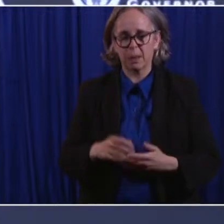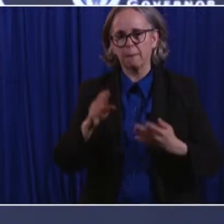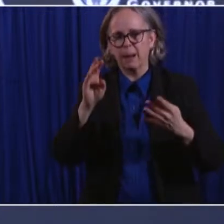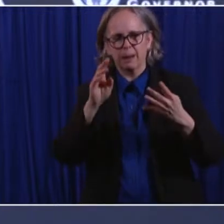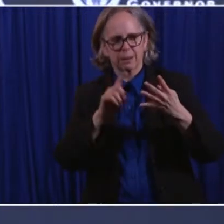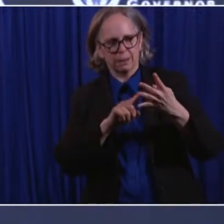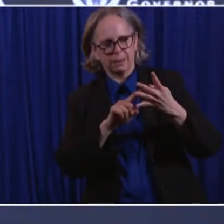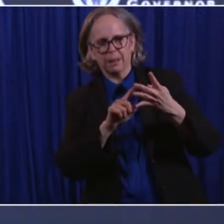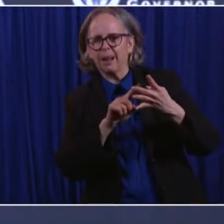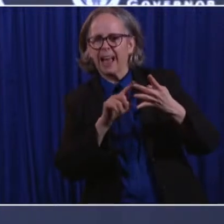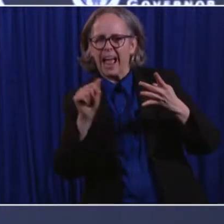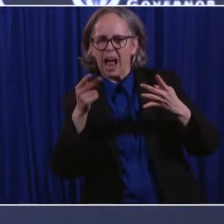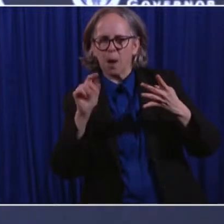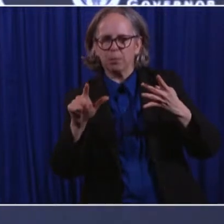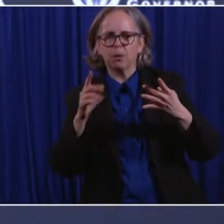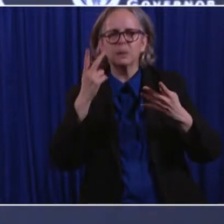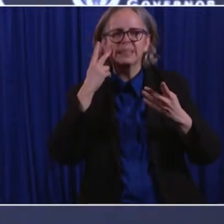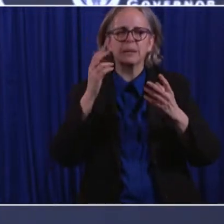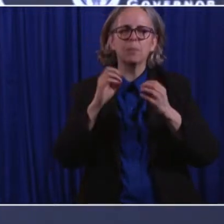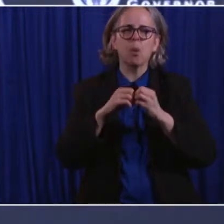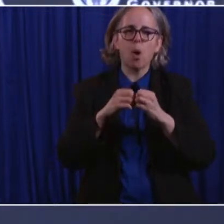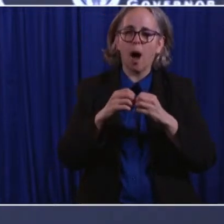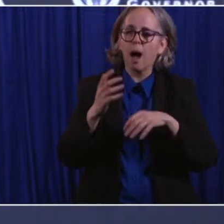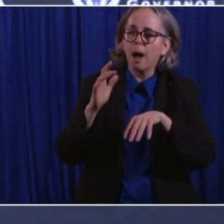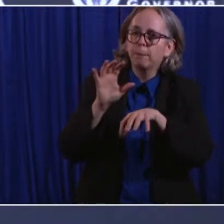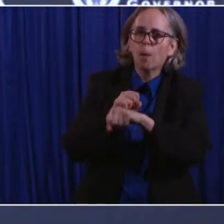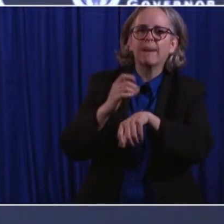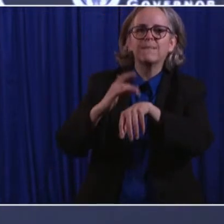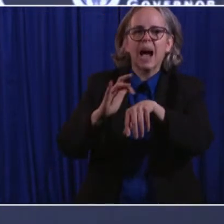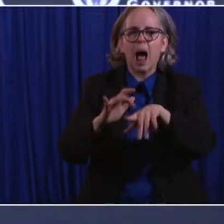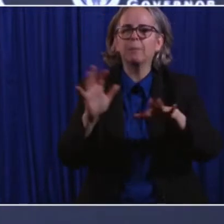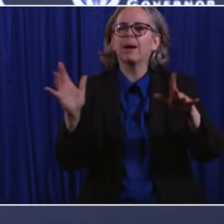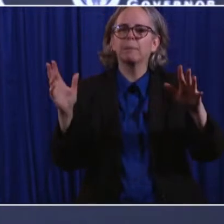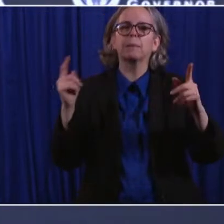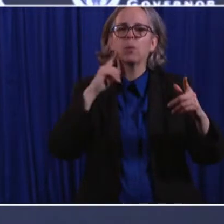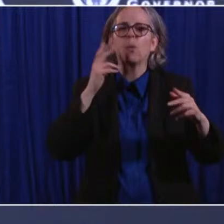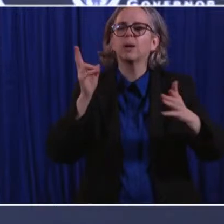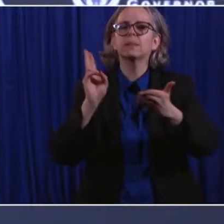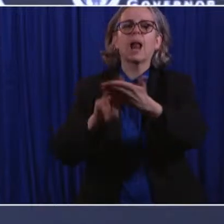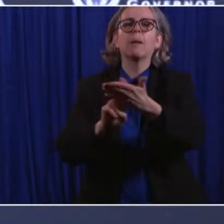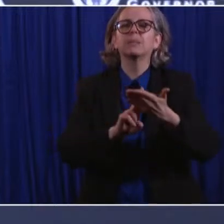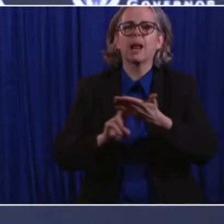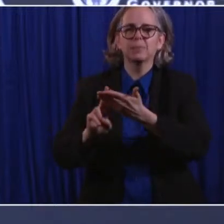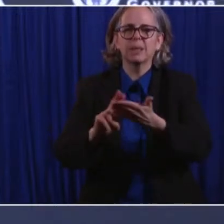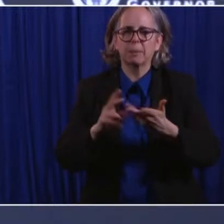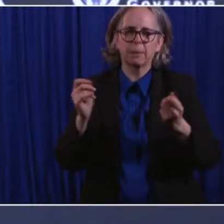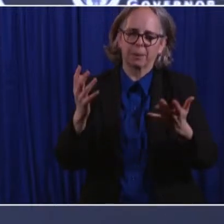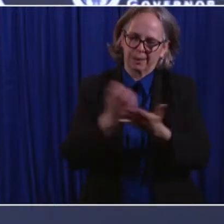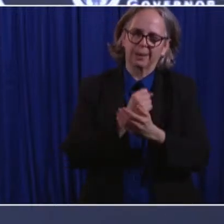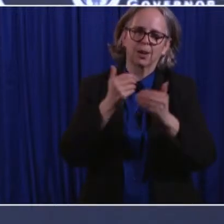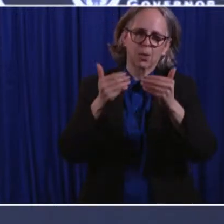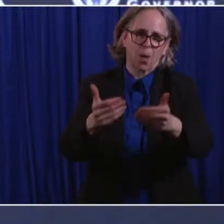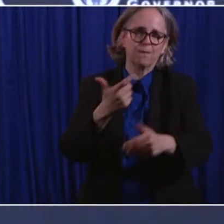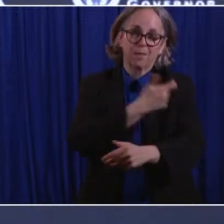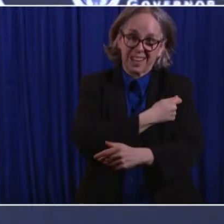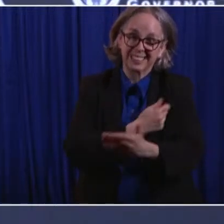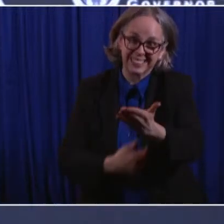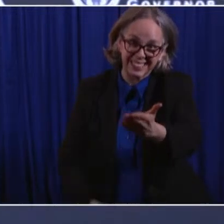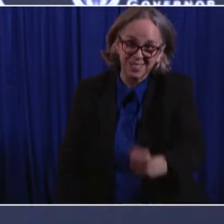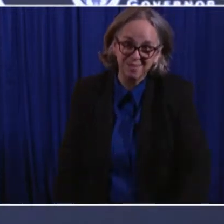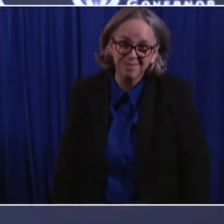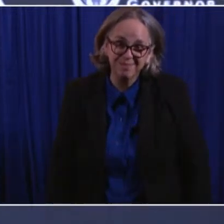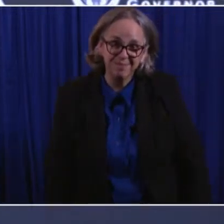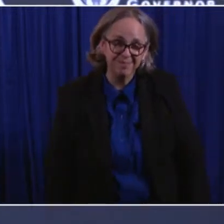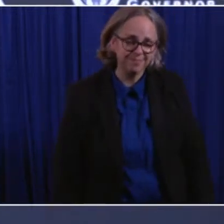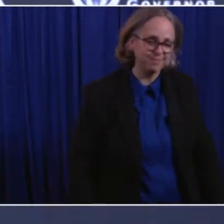start to open up a little bit, and there'll be more opportunities for people to get their shots. Next